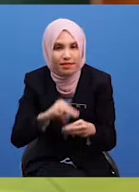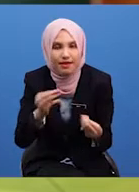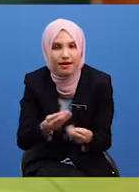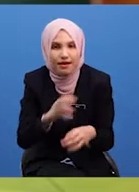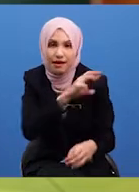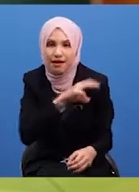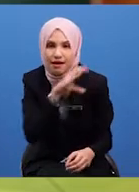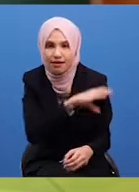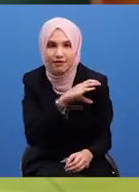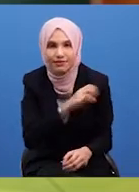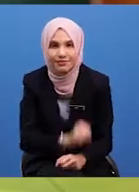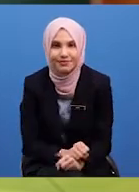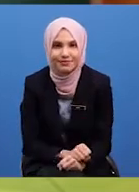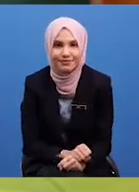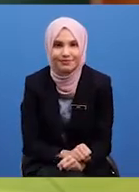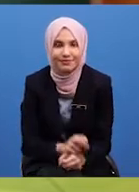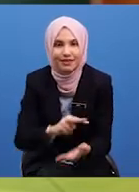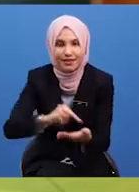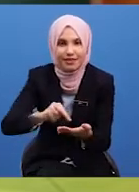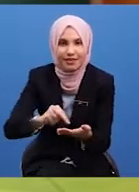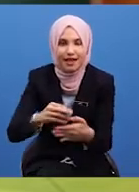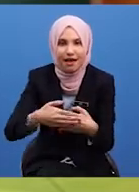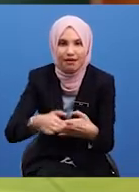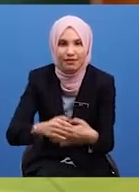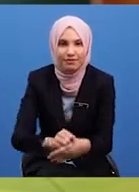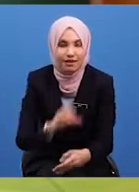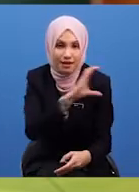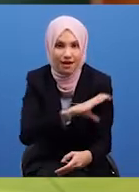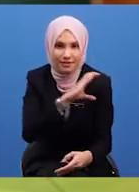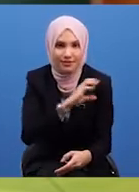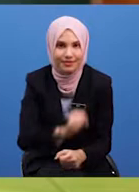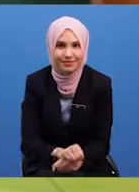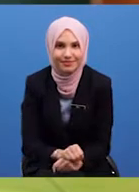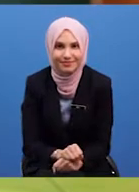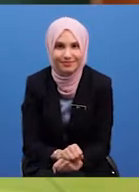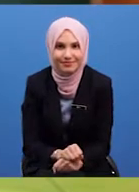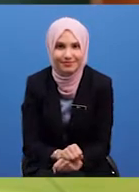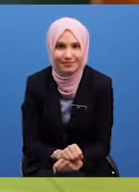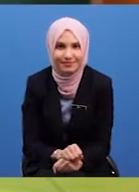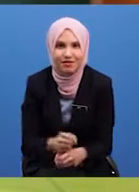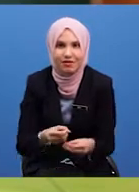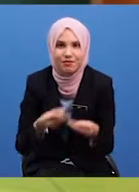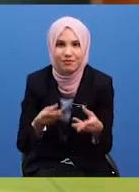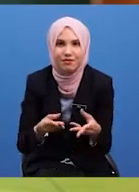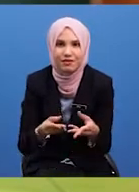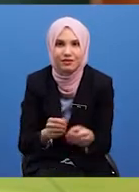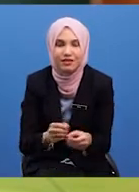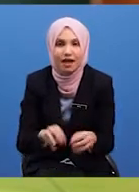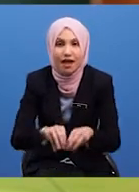Do you notice that after each characteristic of a character, I will mention an